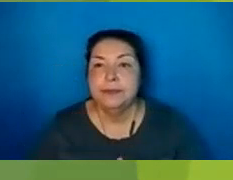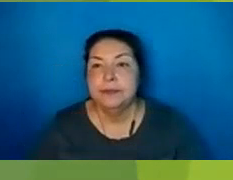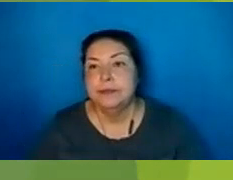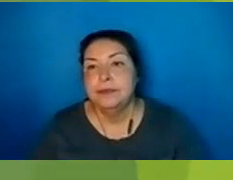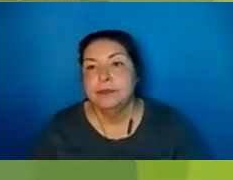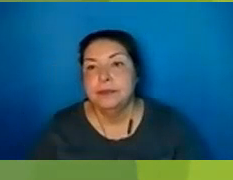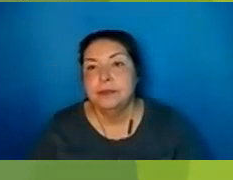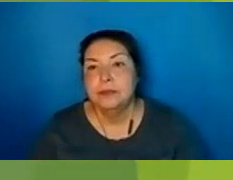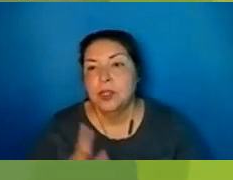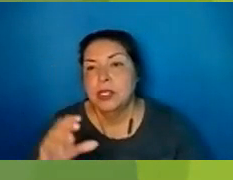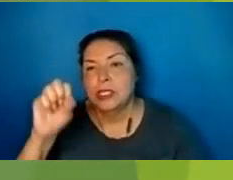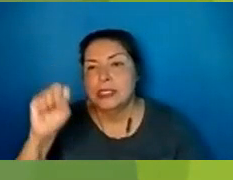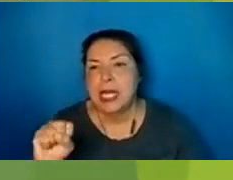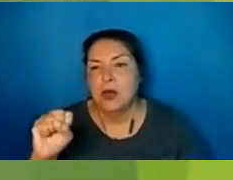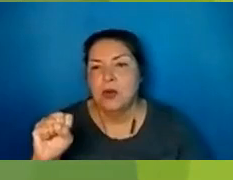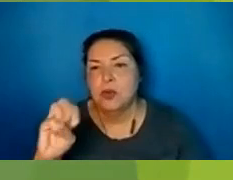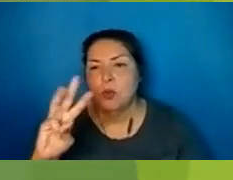the Southwest,